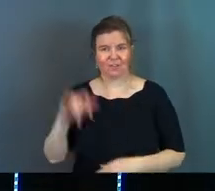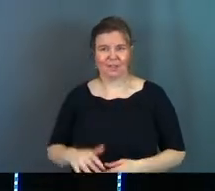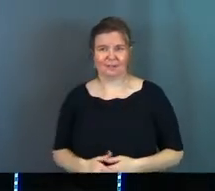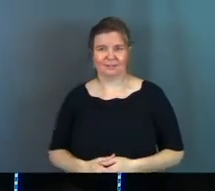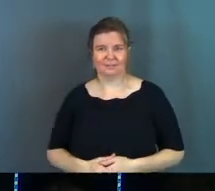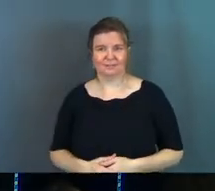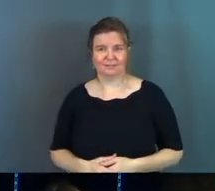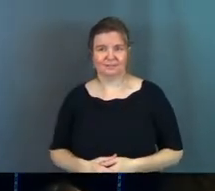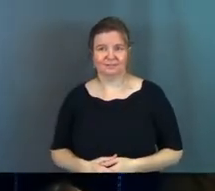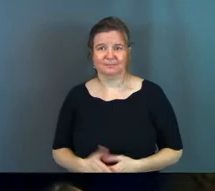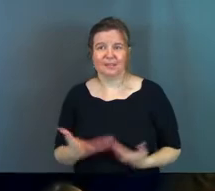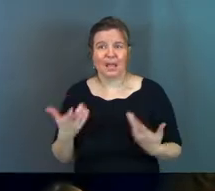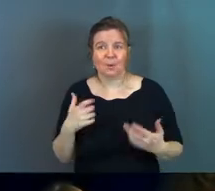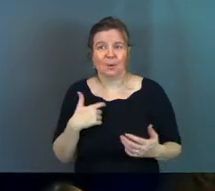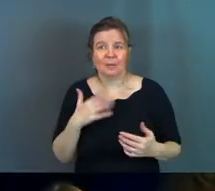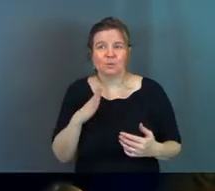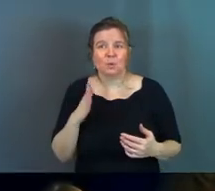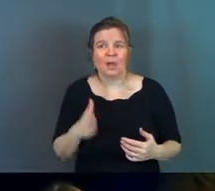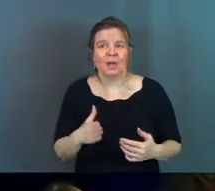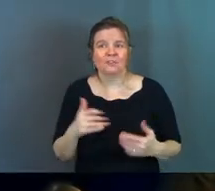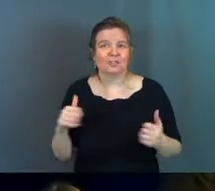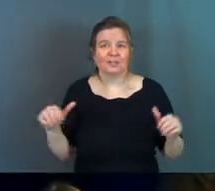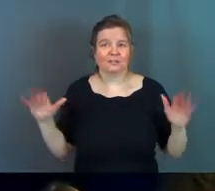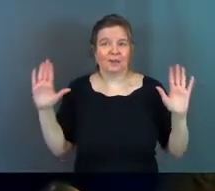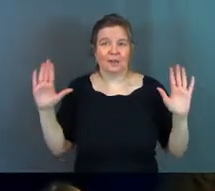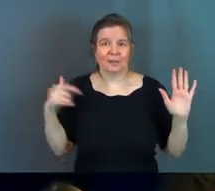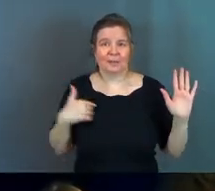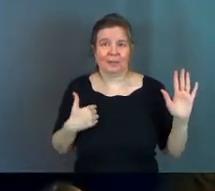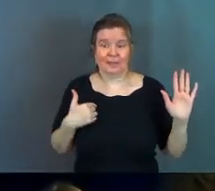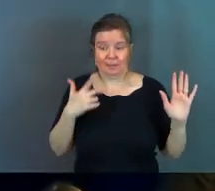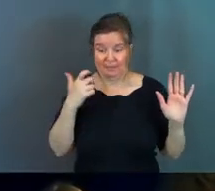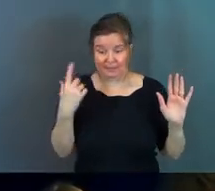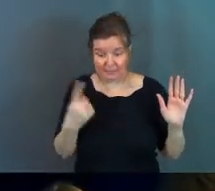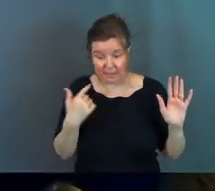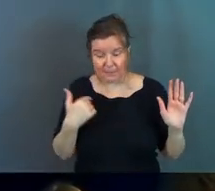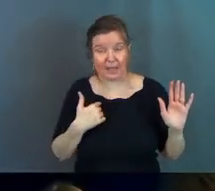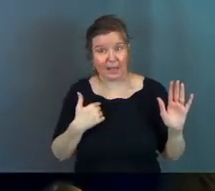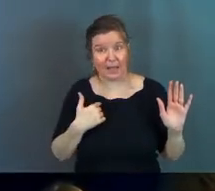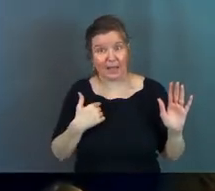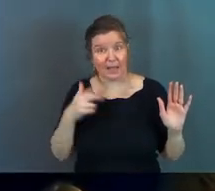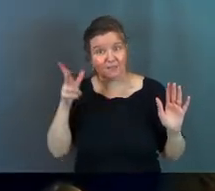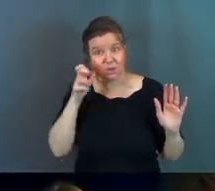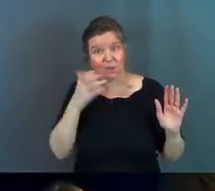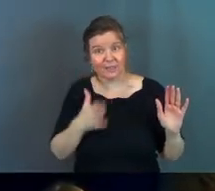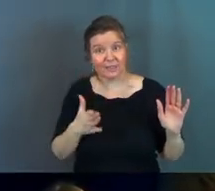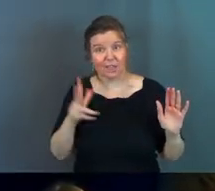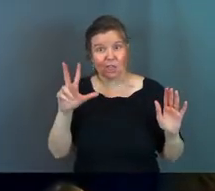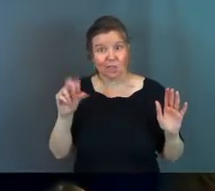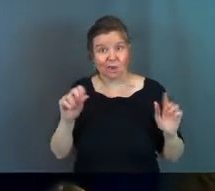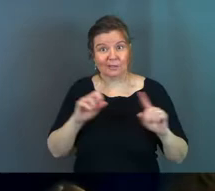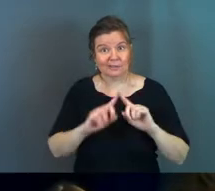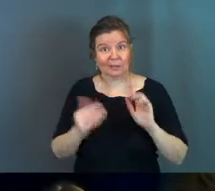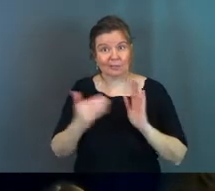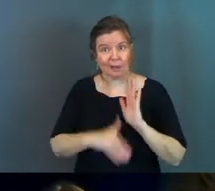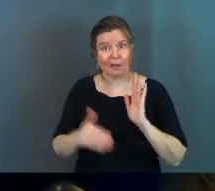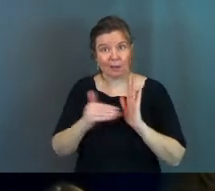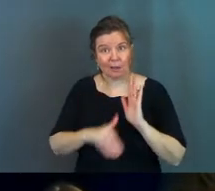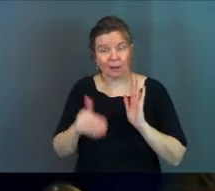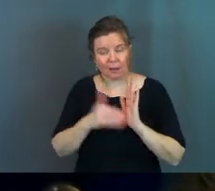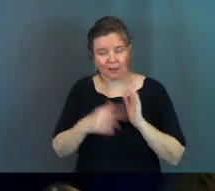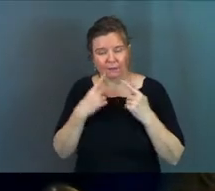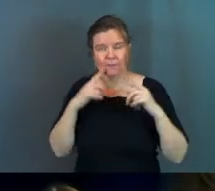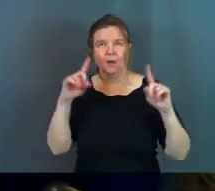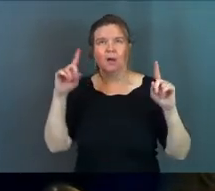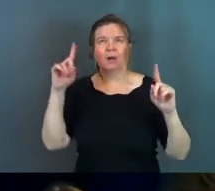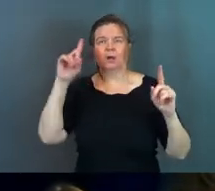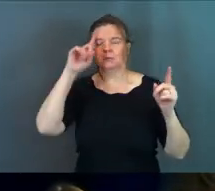that. I don't want him to ever give up on me, because sometimes I got to hear a thing 30 times before I'll finally